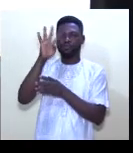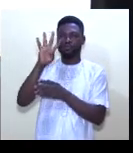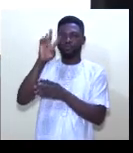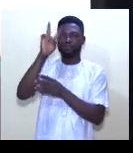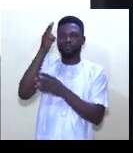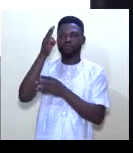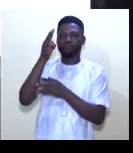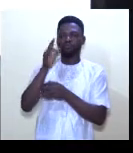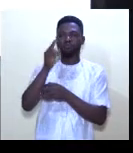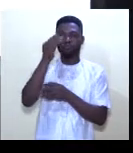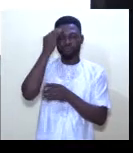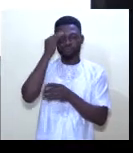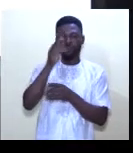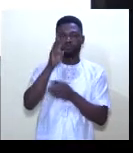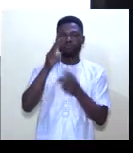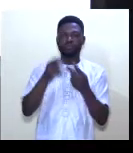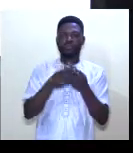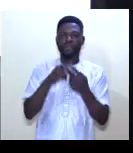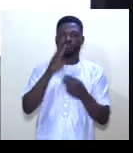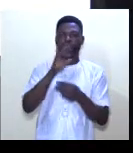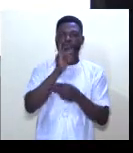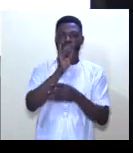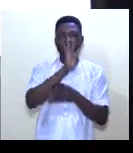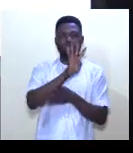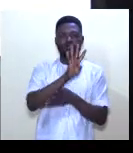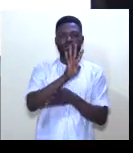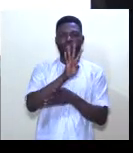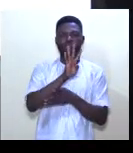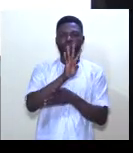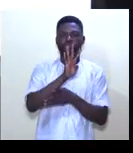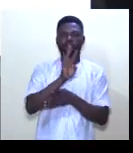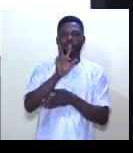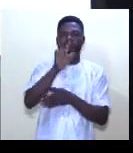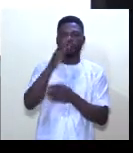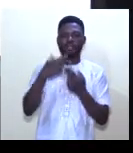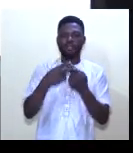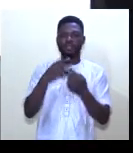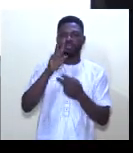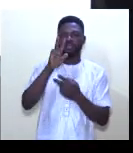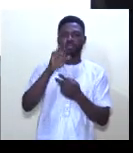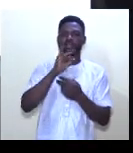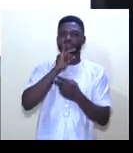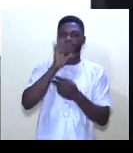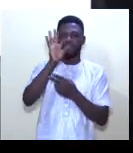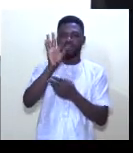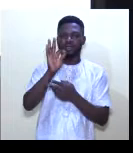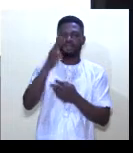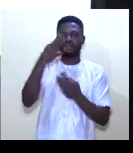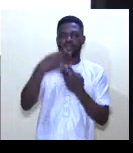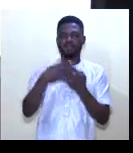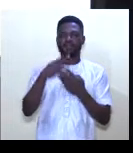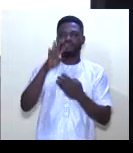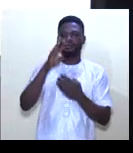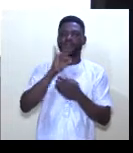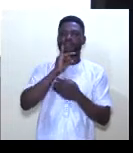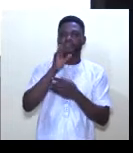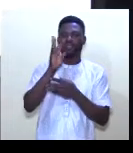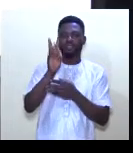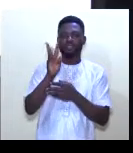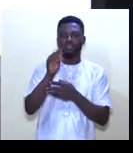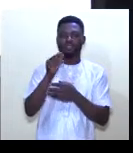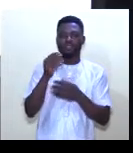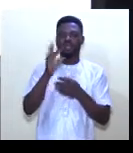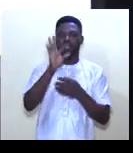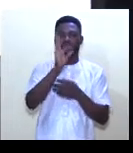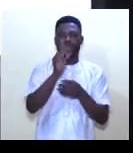4 squared. Now you know your squares table. 2 times 2 is 4, 3 times 3 is 9, 4 times 4